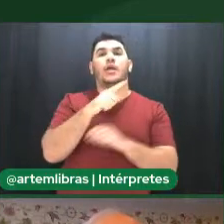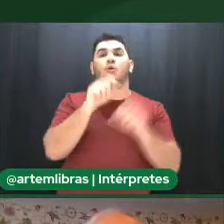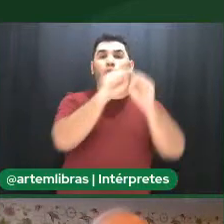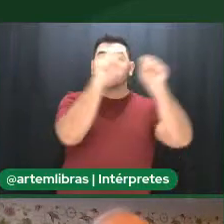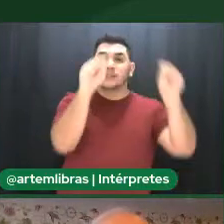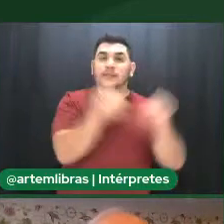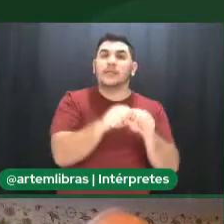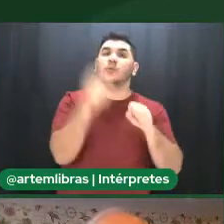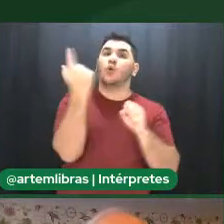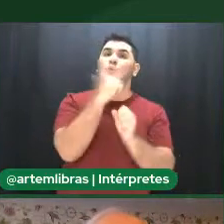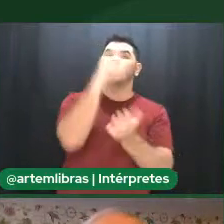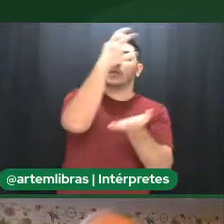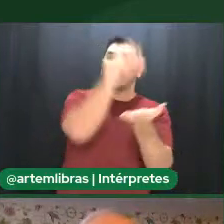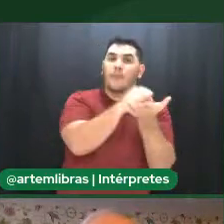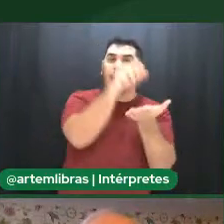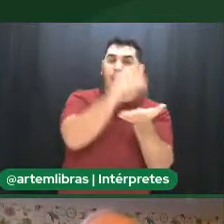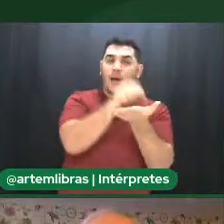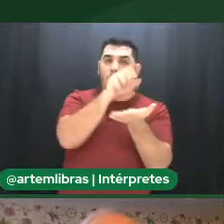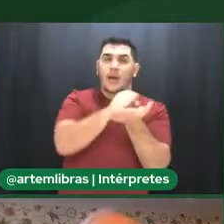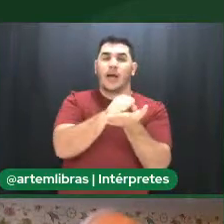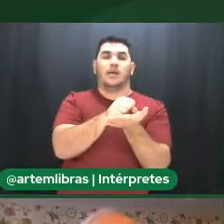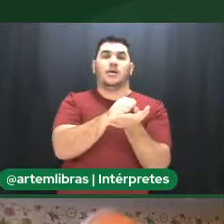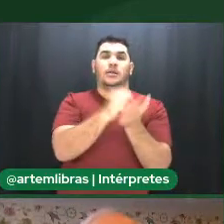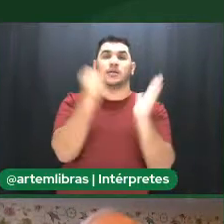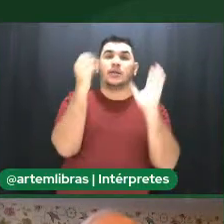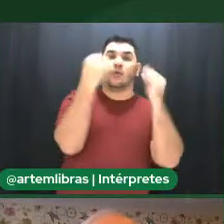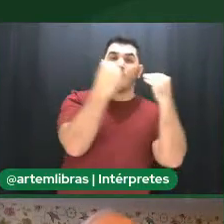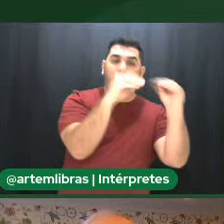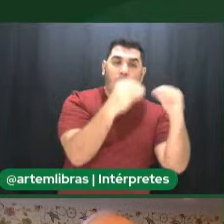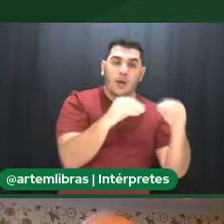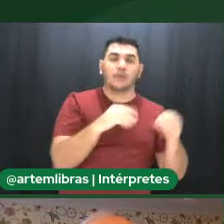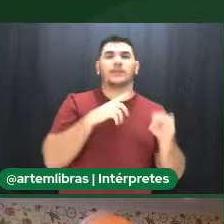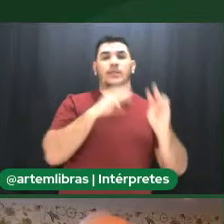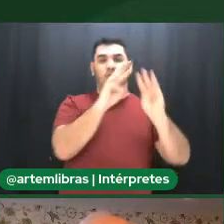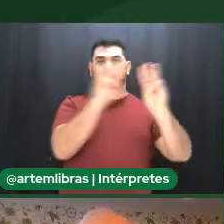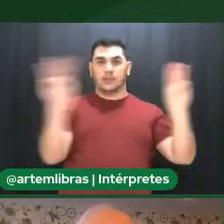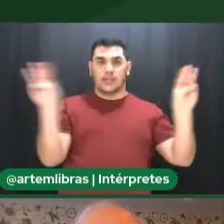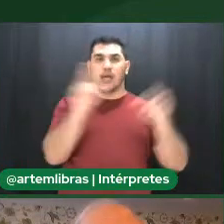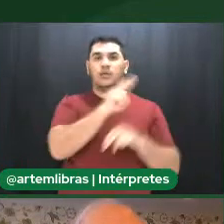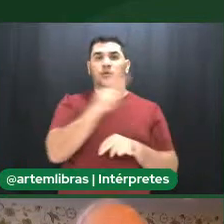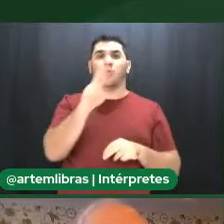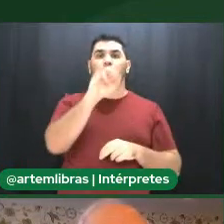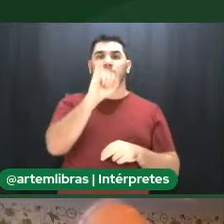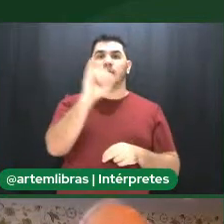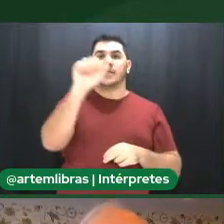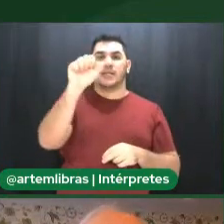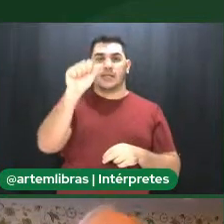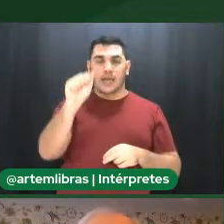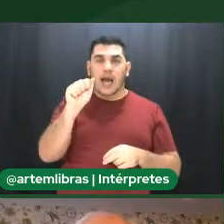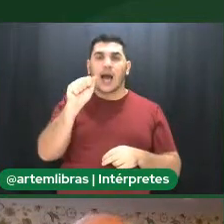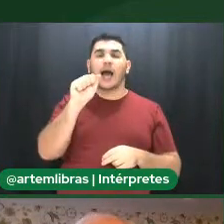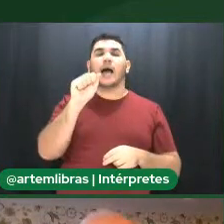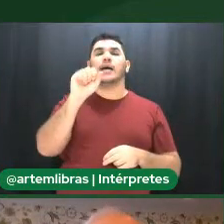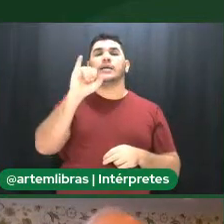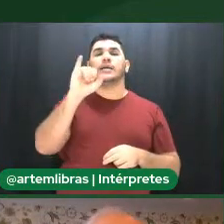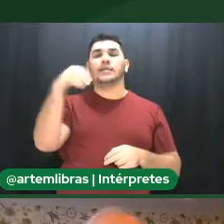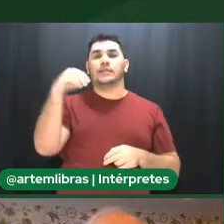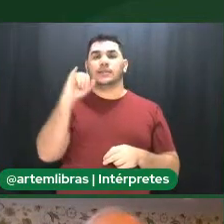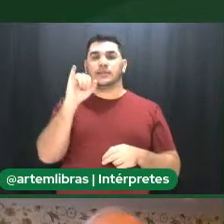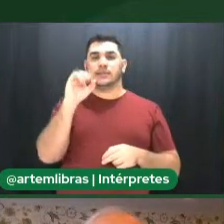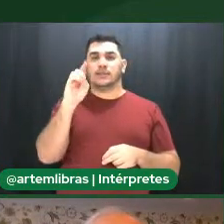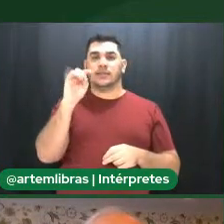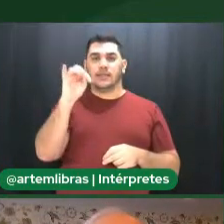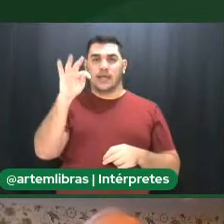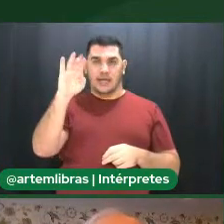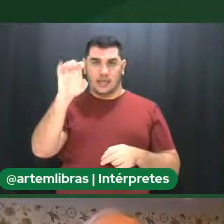website called AI Incident Database, and it allows public reporting of problems with